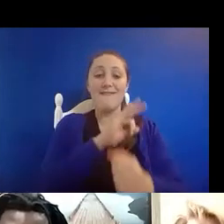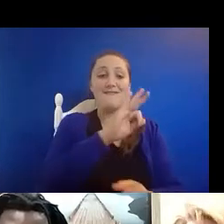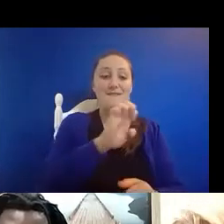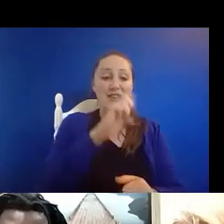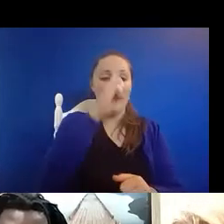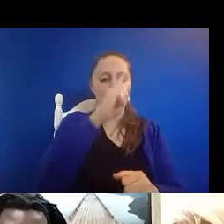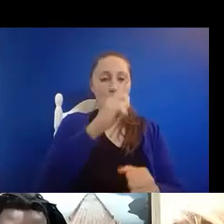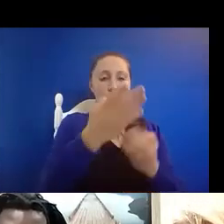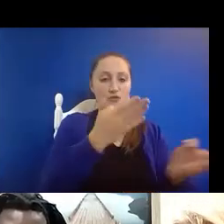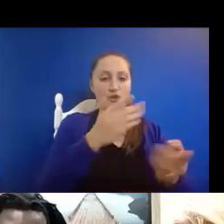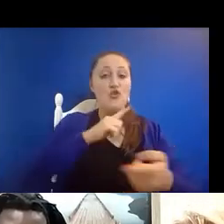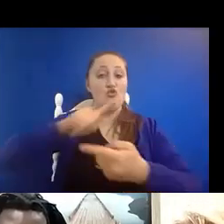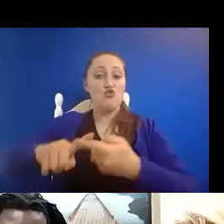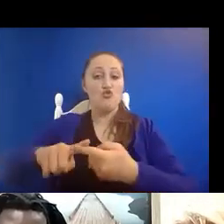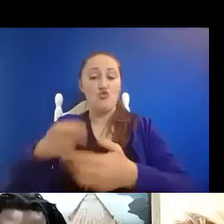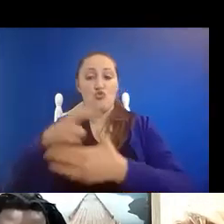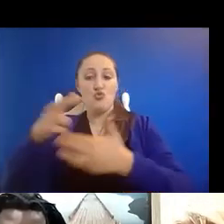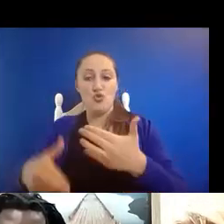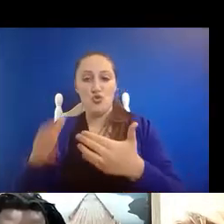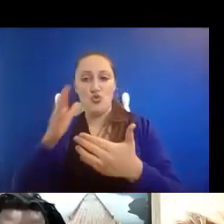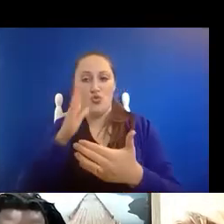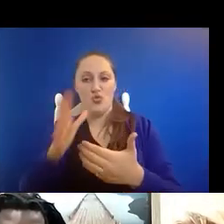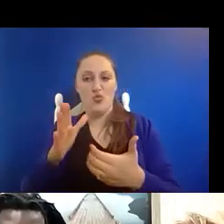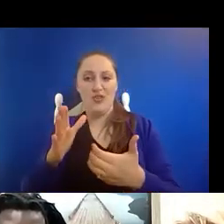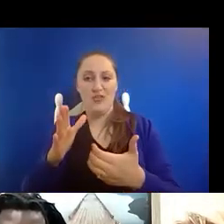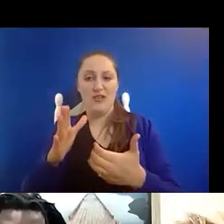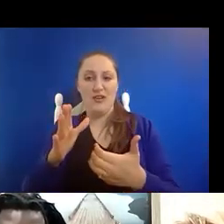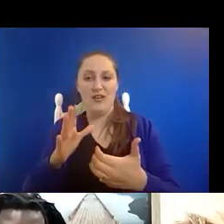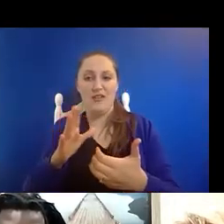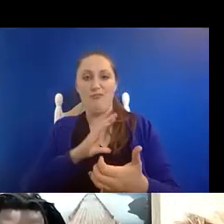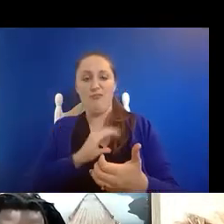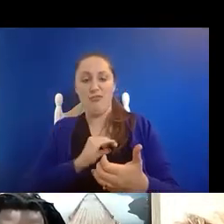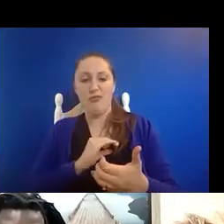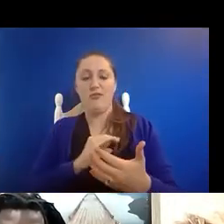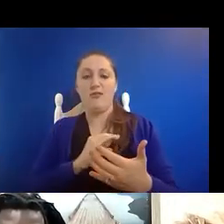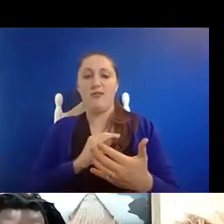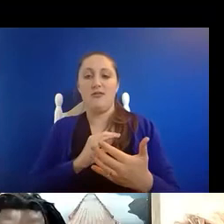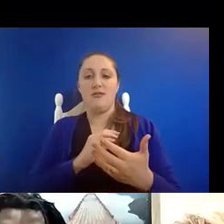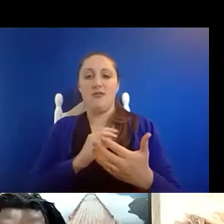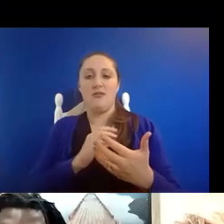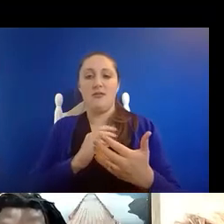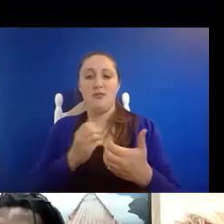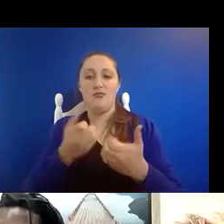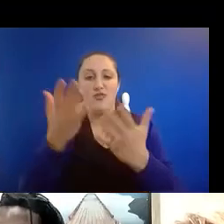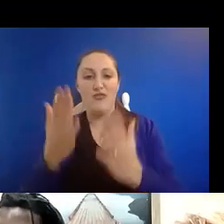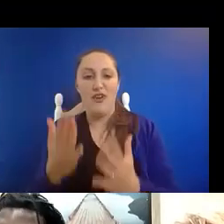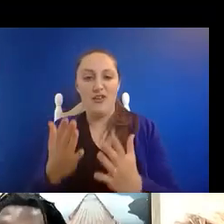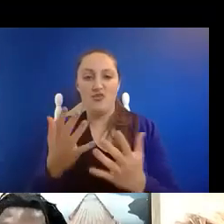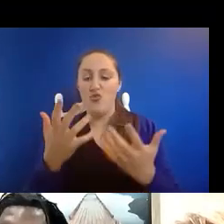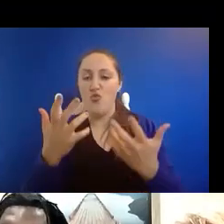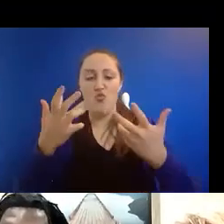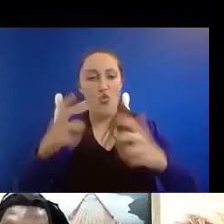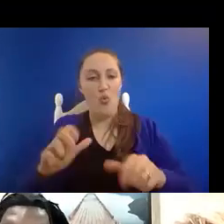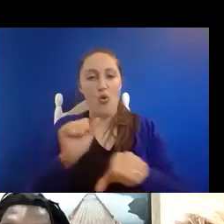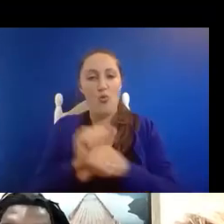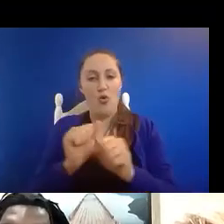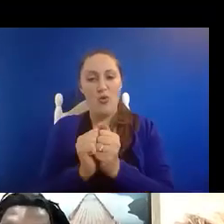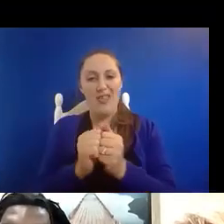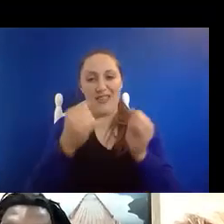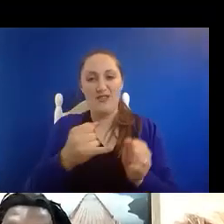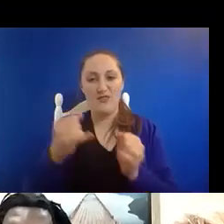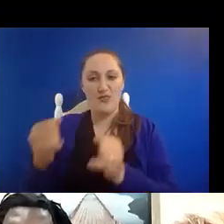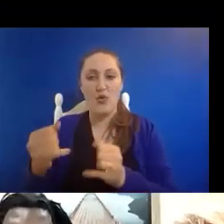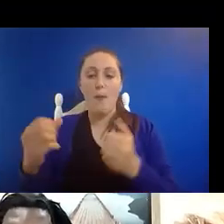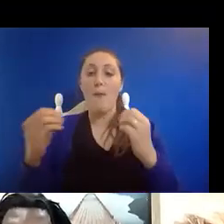outcomes might discourage providers from working with individuals with more challenging behaviors or significant